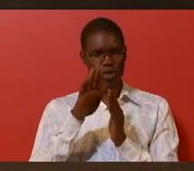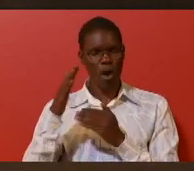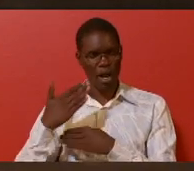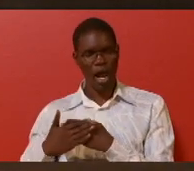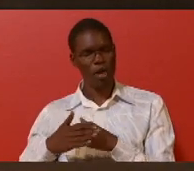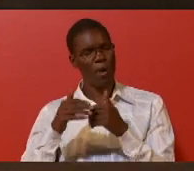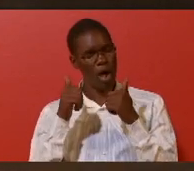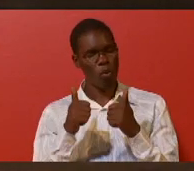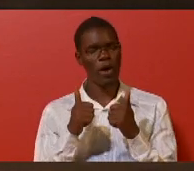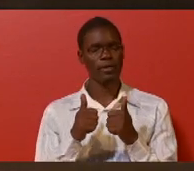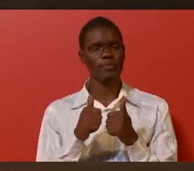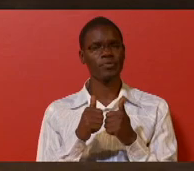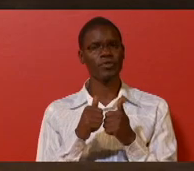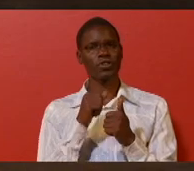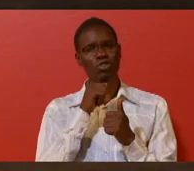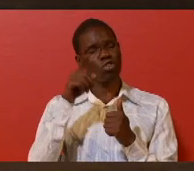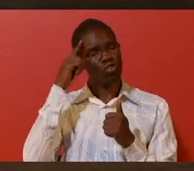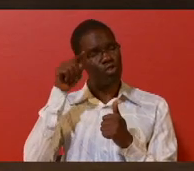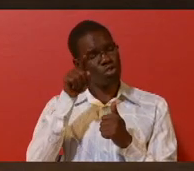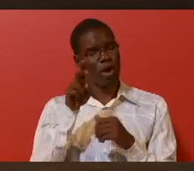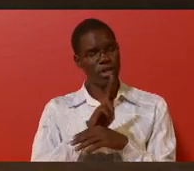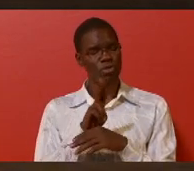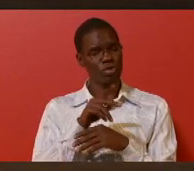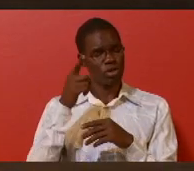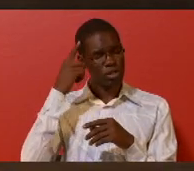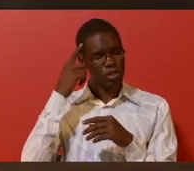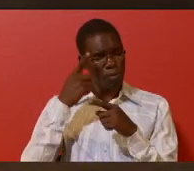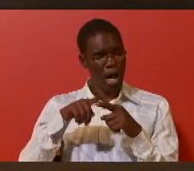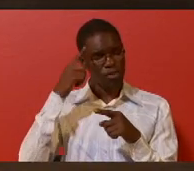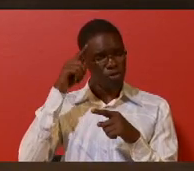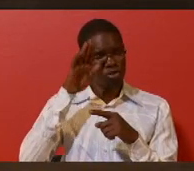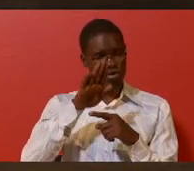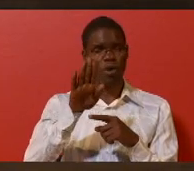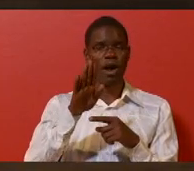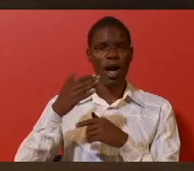neighbor. It's not for your use. It's for your neighbor's,